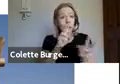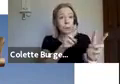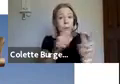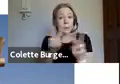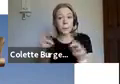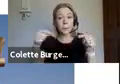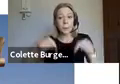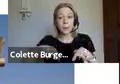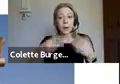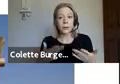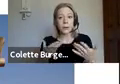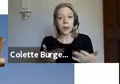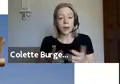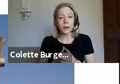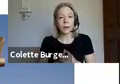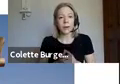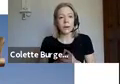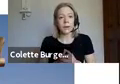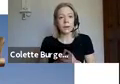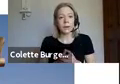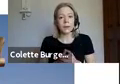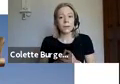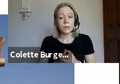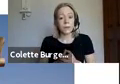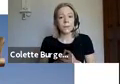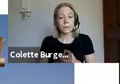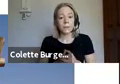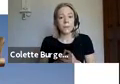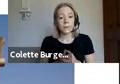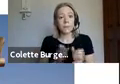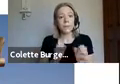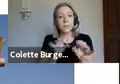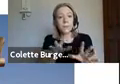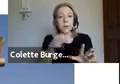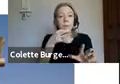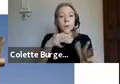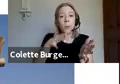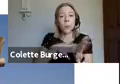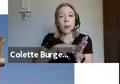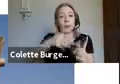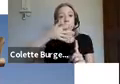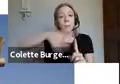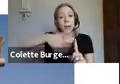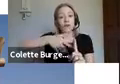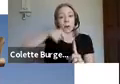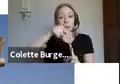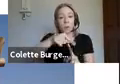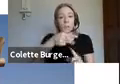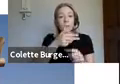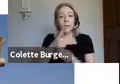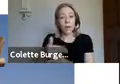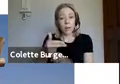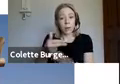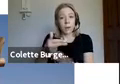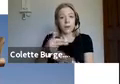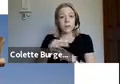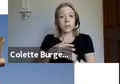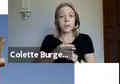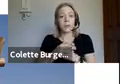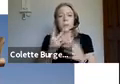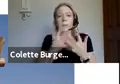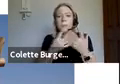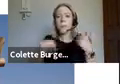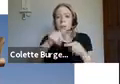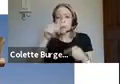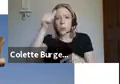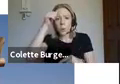here today, and I just want to give you just a few minutes of background of the filming. As many of you may